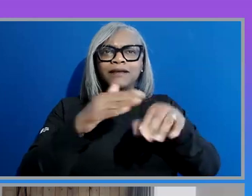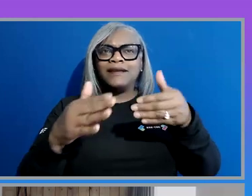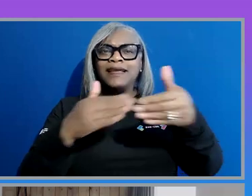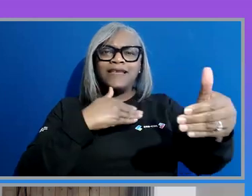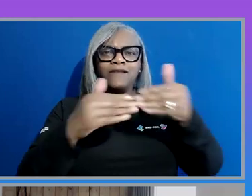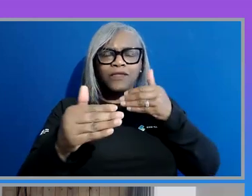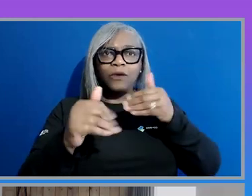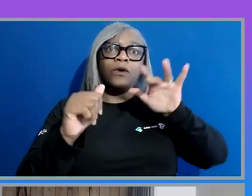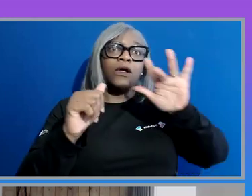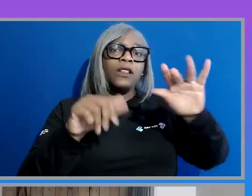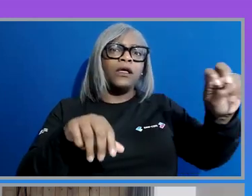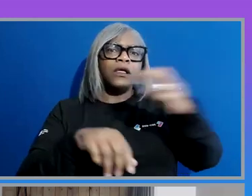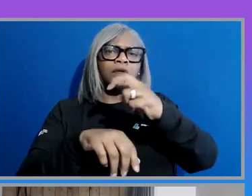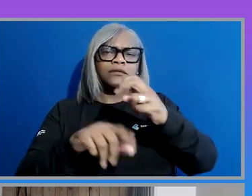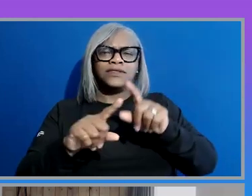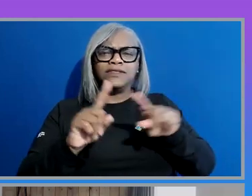different URLs.